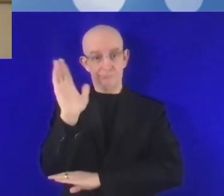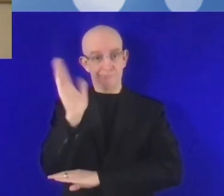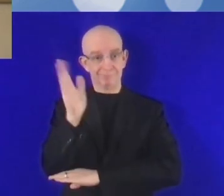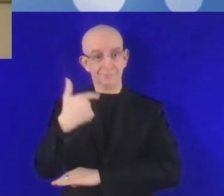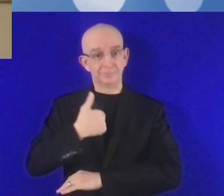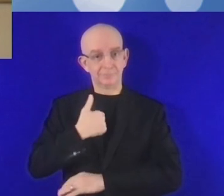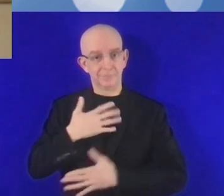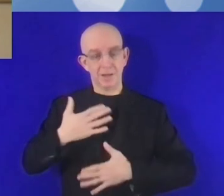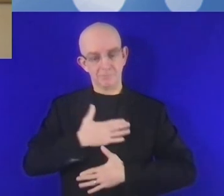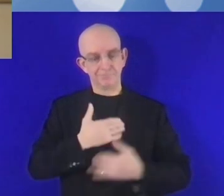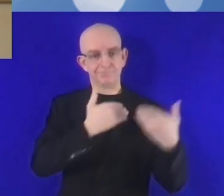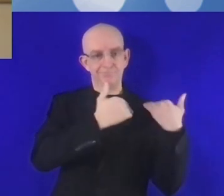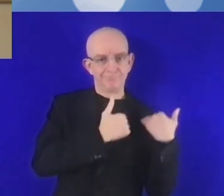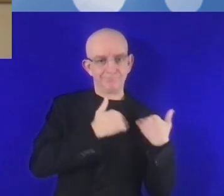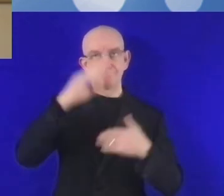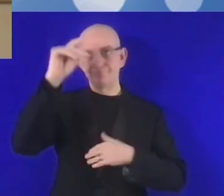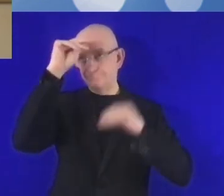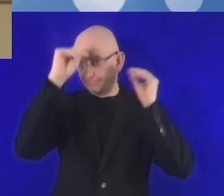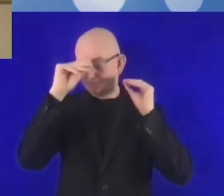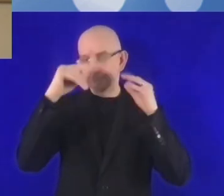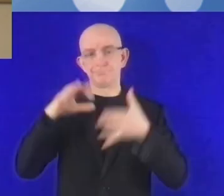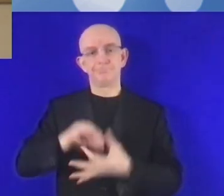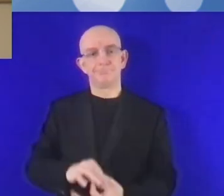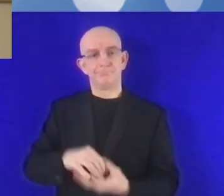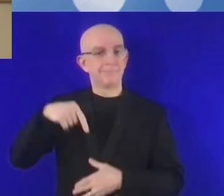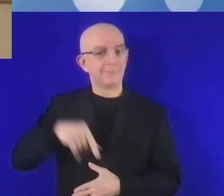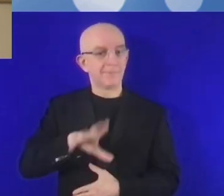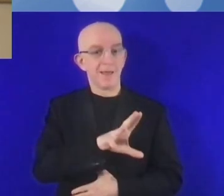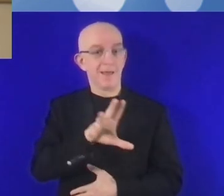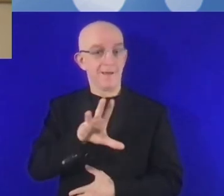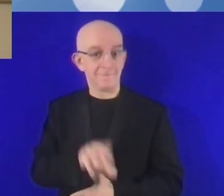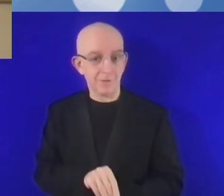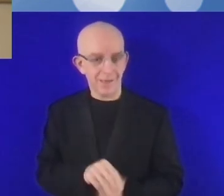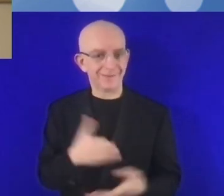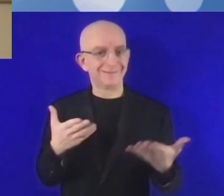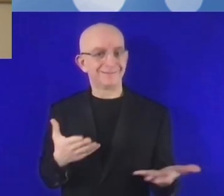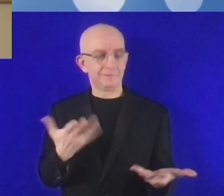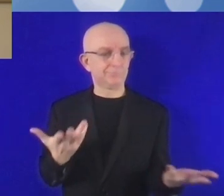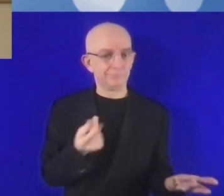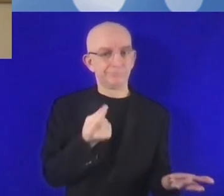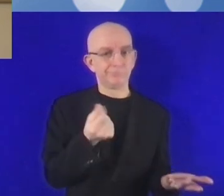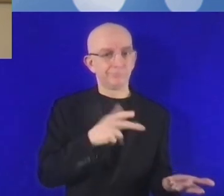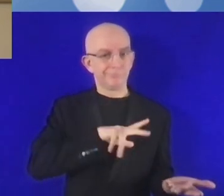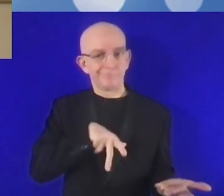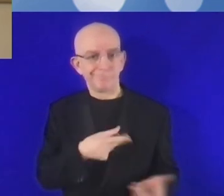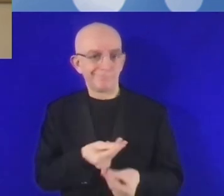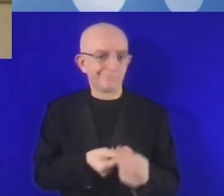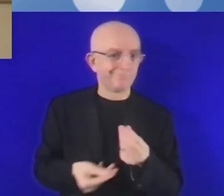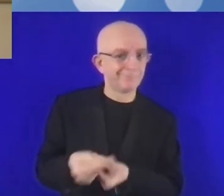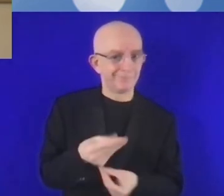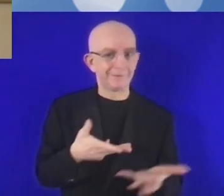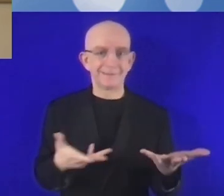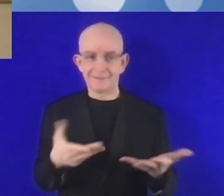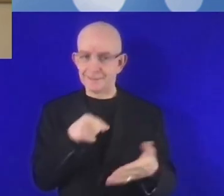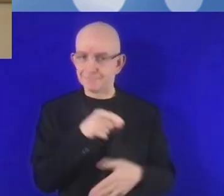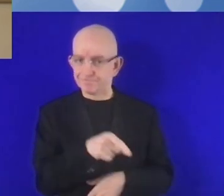that Africa has in particular. So with those comments, I just want to wish all of you well, and wish that you have a very successful conference,